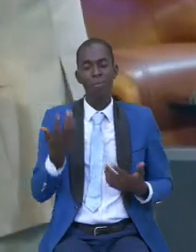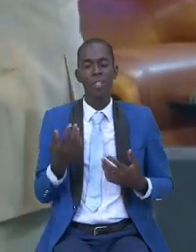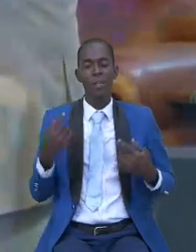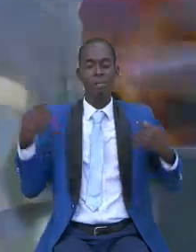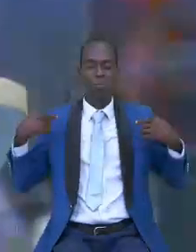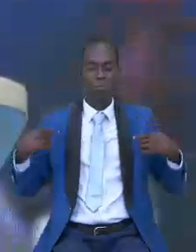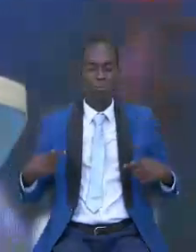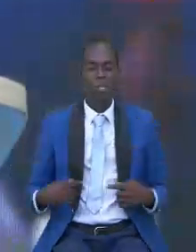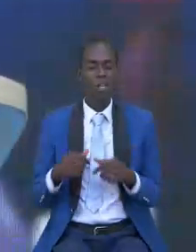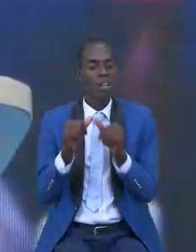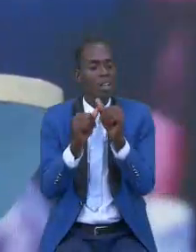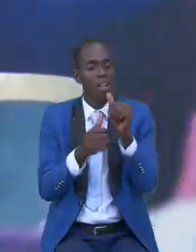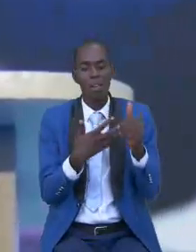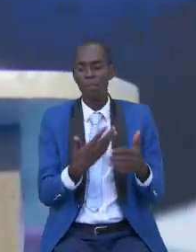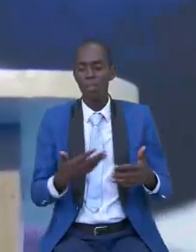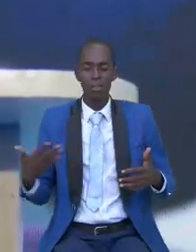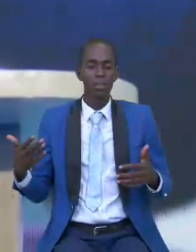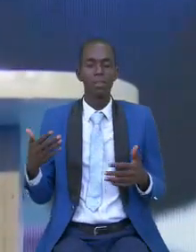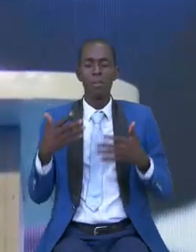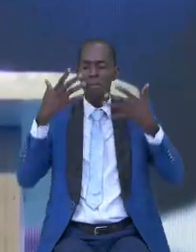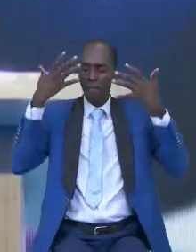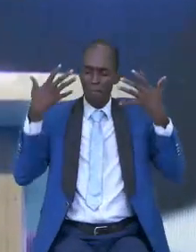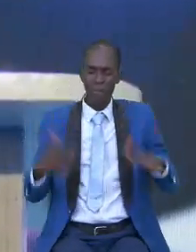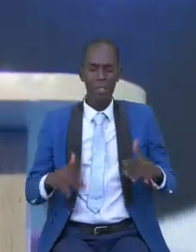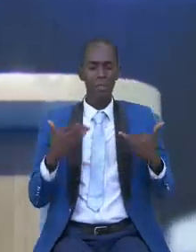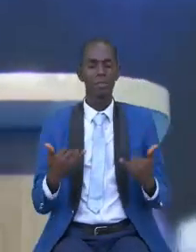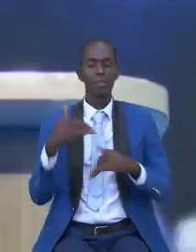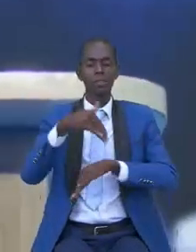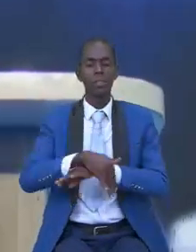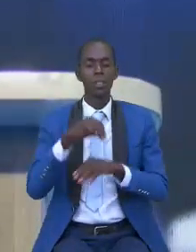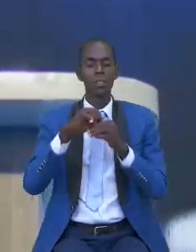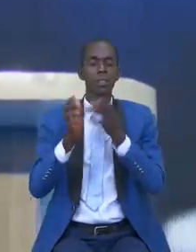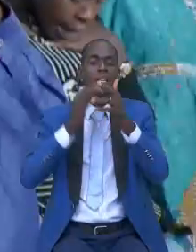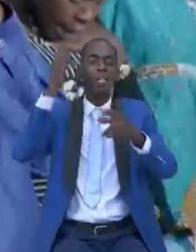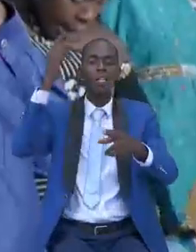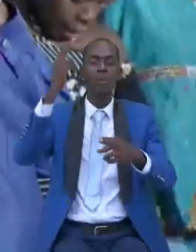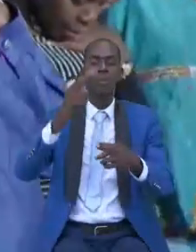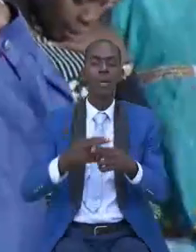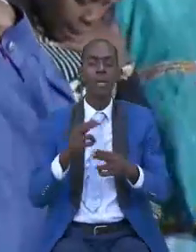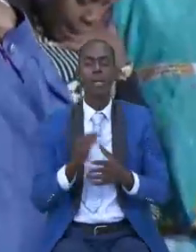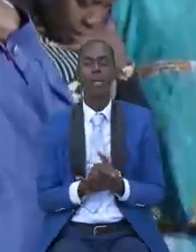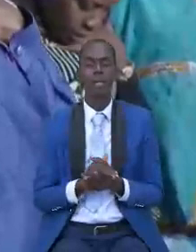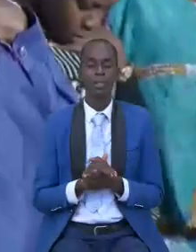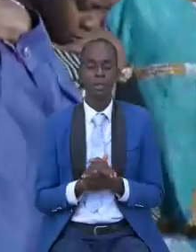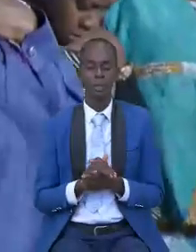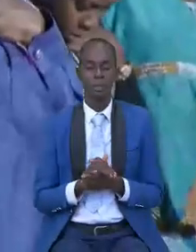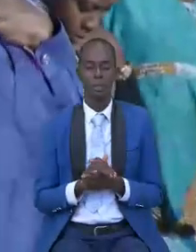infirmities, everything finish tonight in Jesus' name.